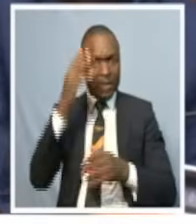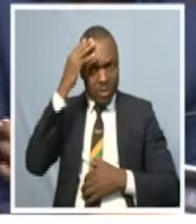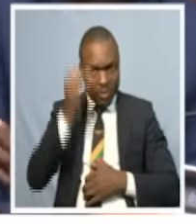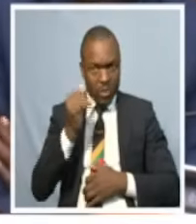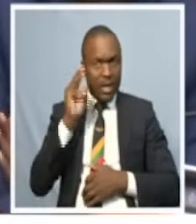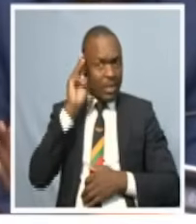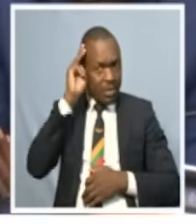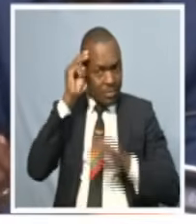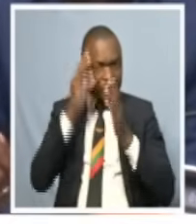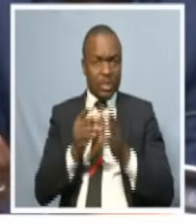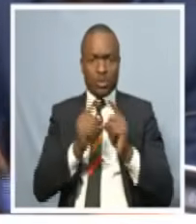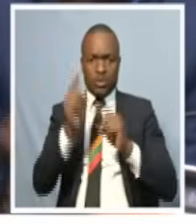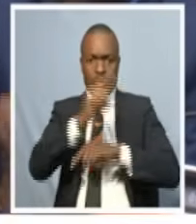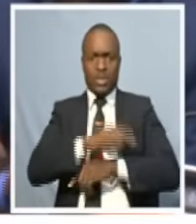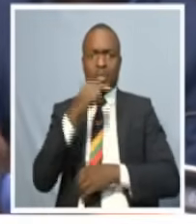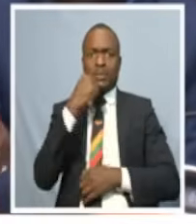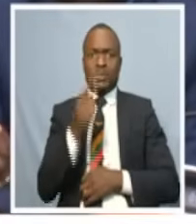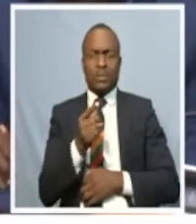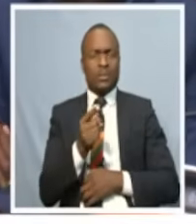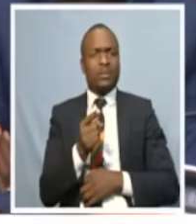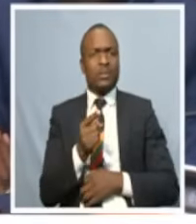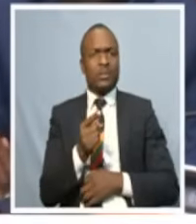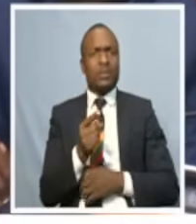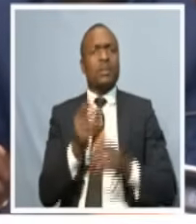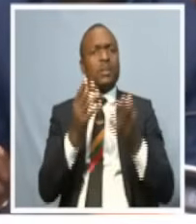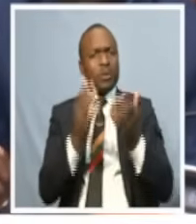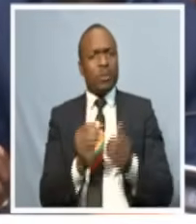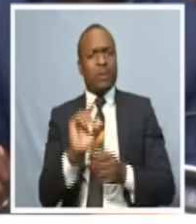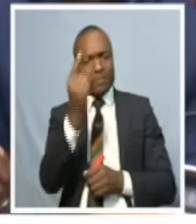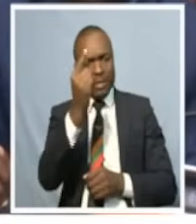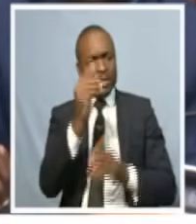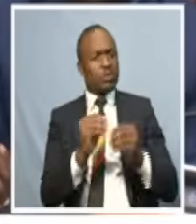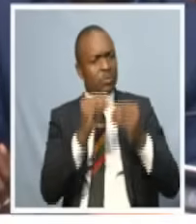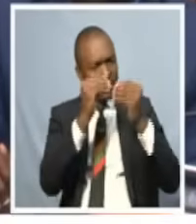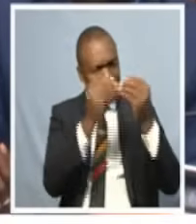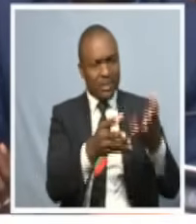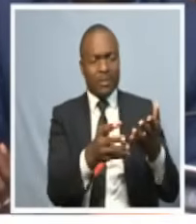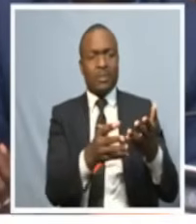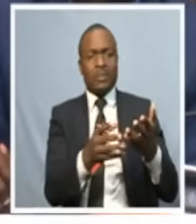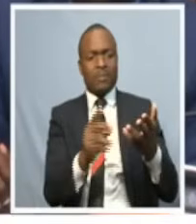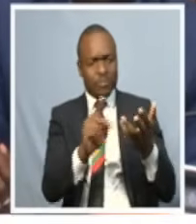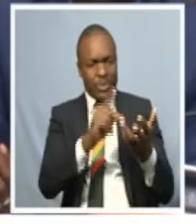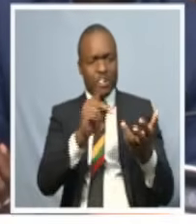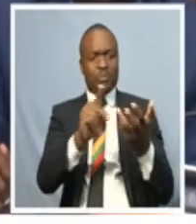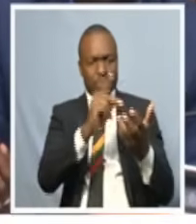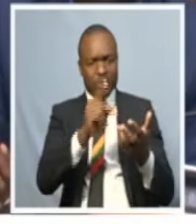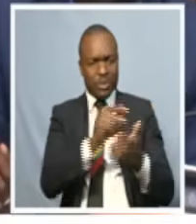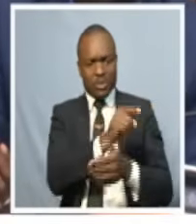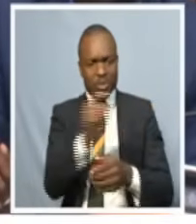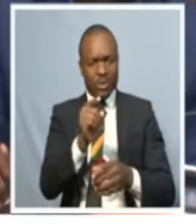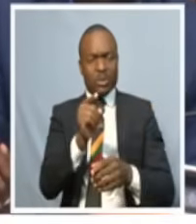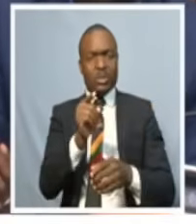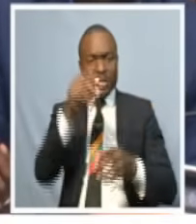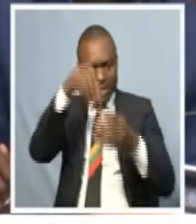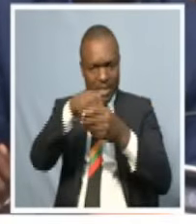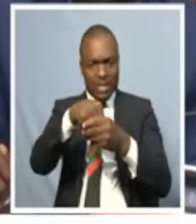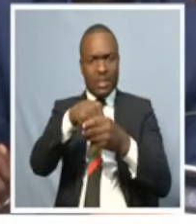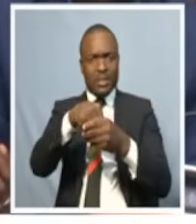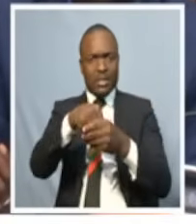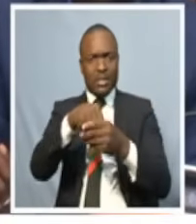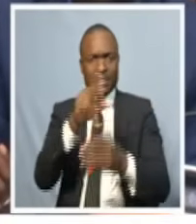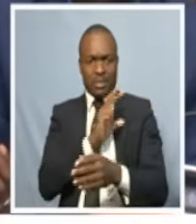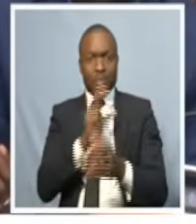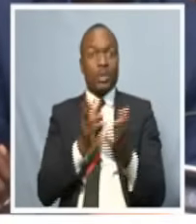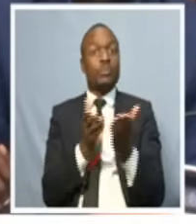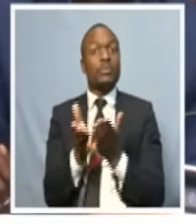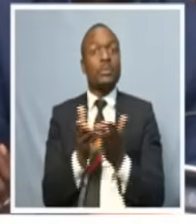minister today say that they wanted first to give the priority to those who are already in the service?